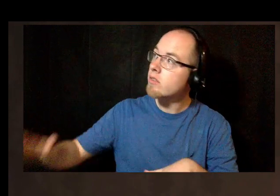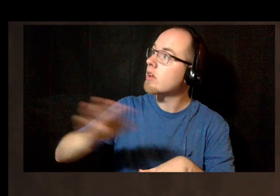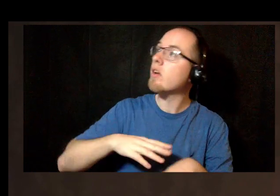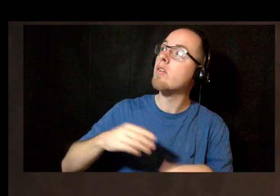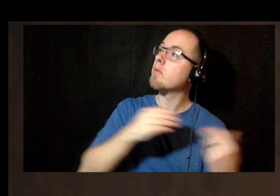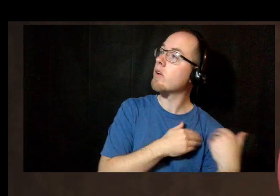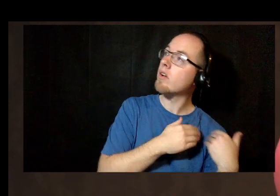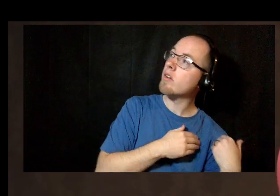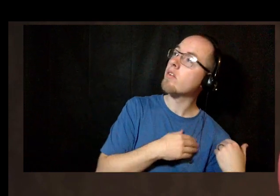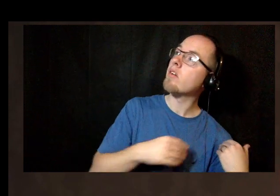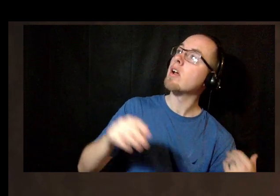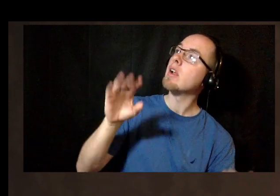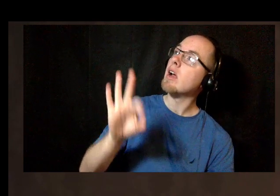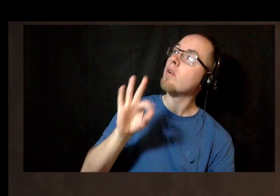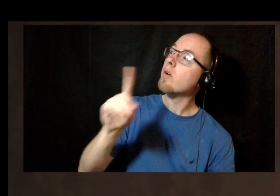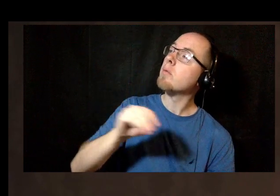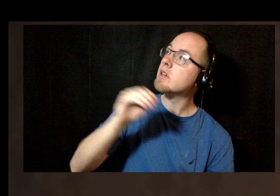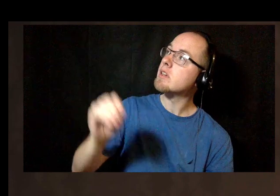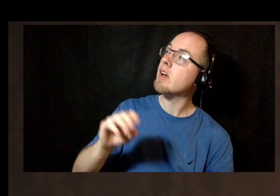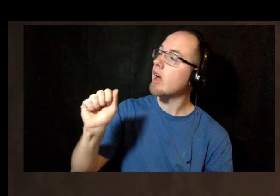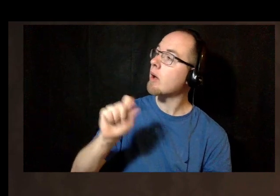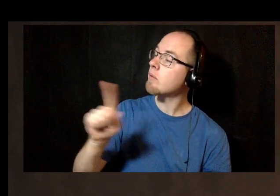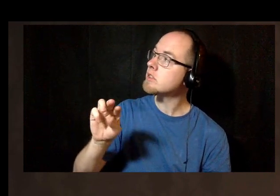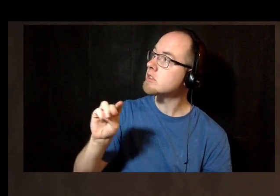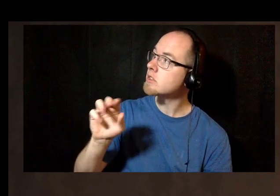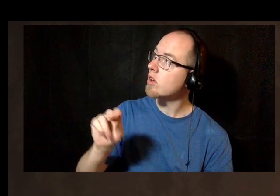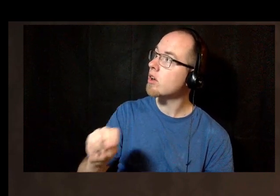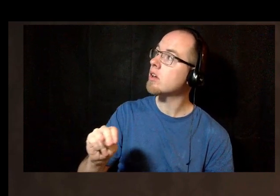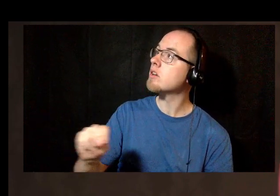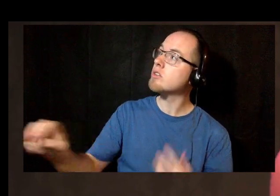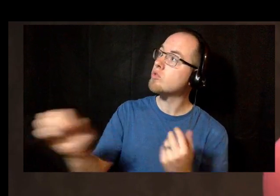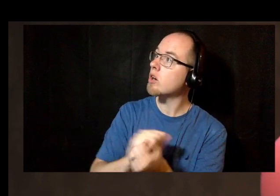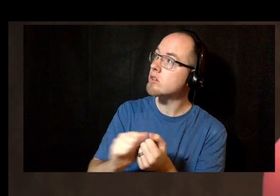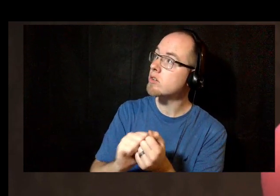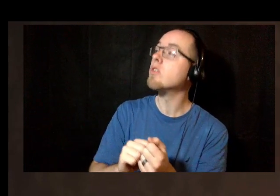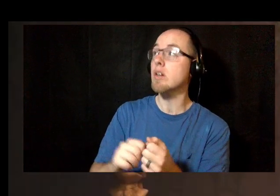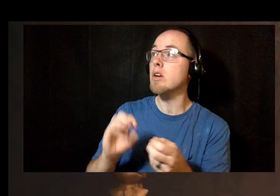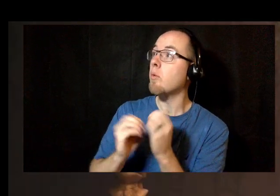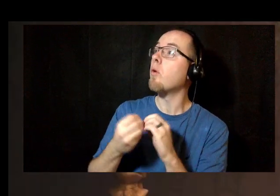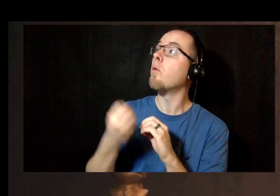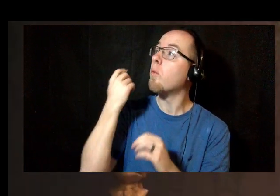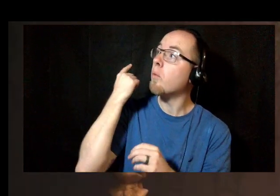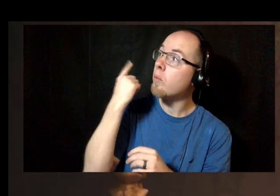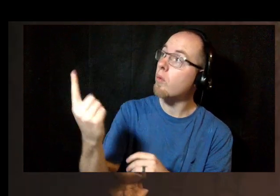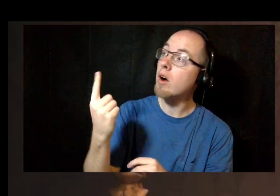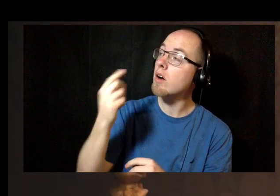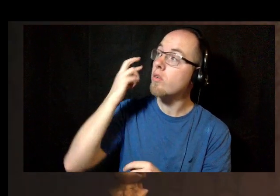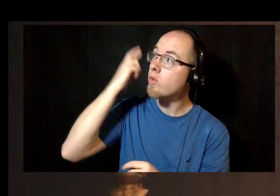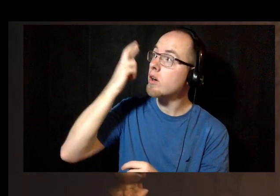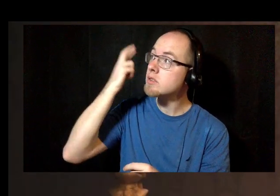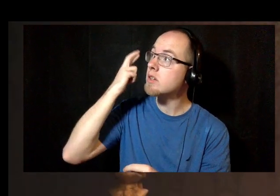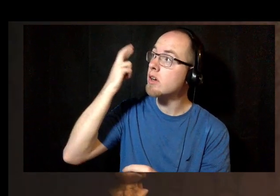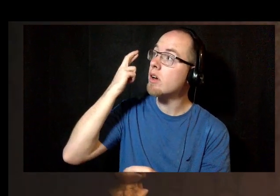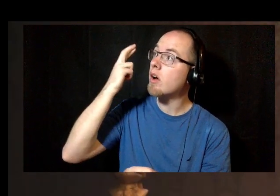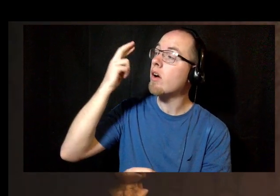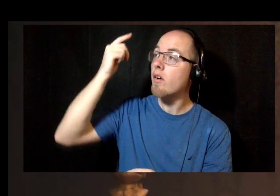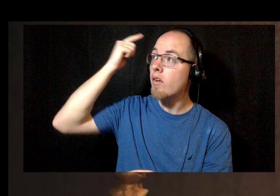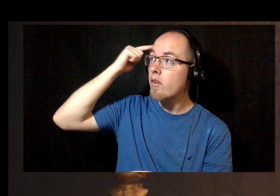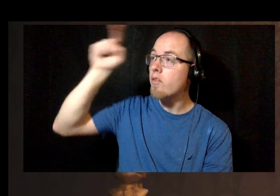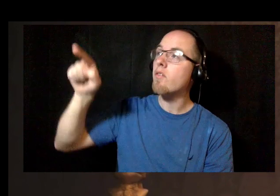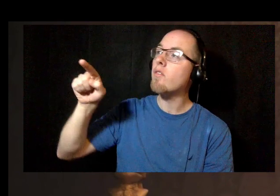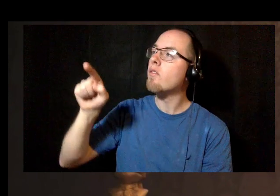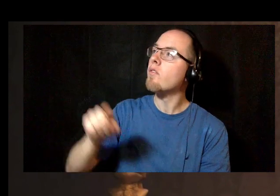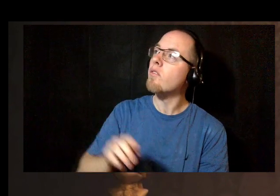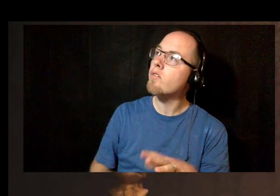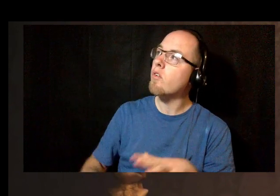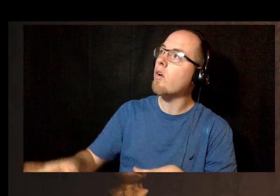of Amazon destruction, making it the #1 leading cause of species extinction, resource consumption, and